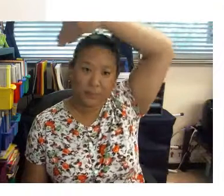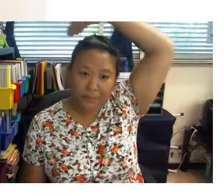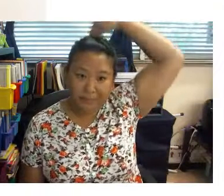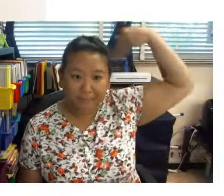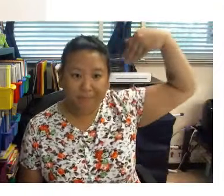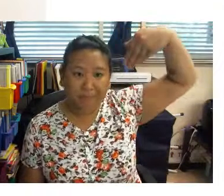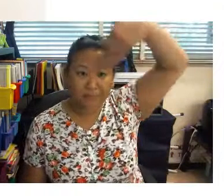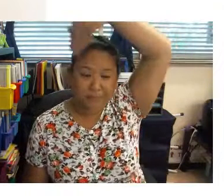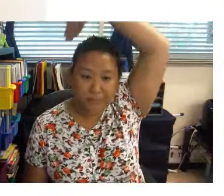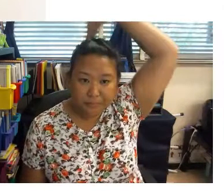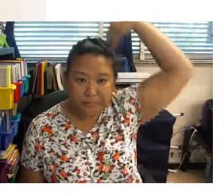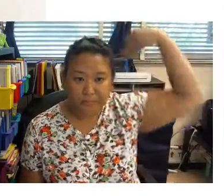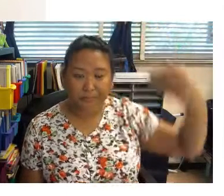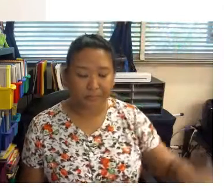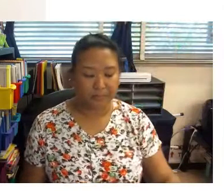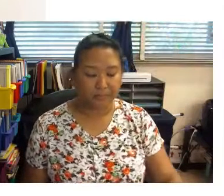and a turban.